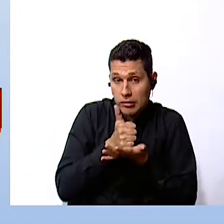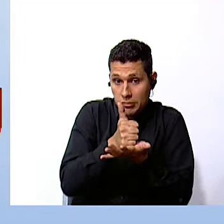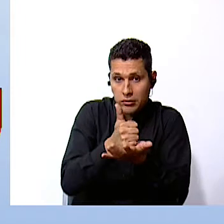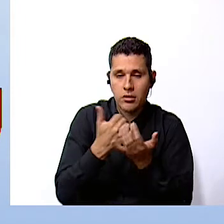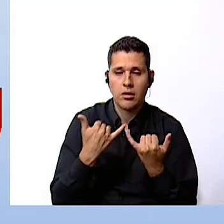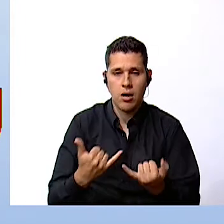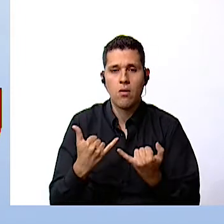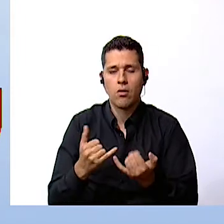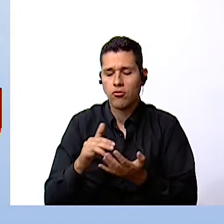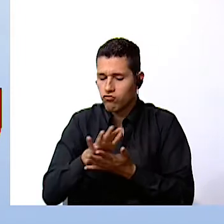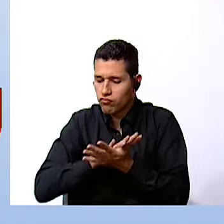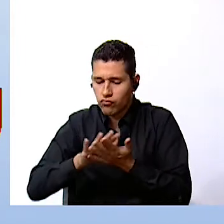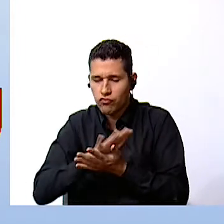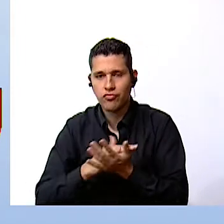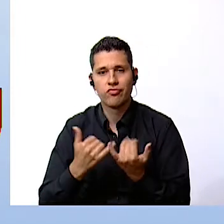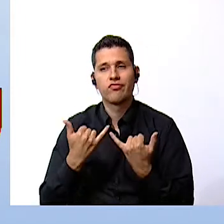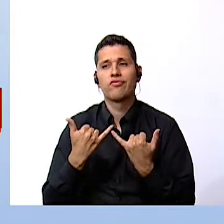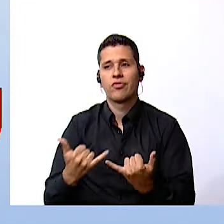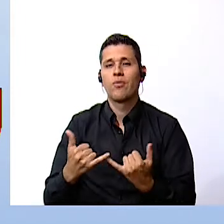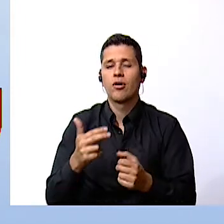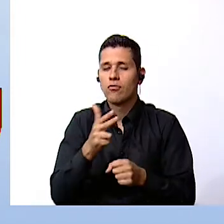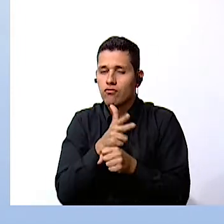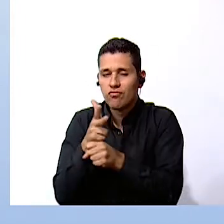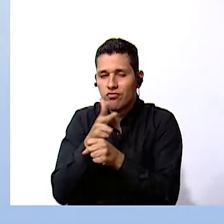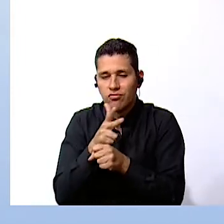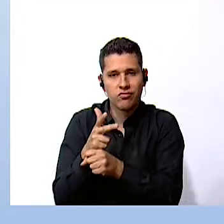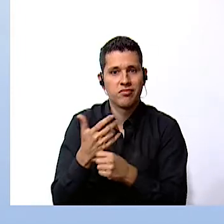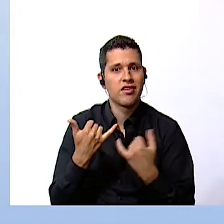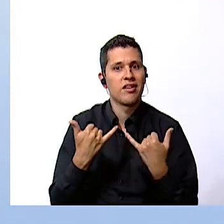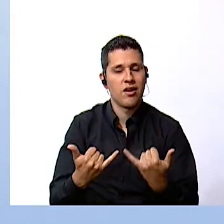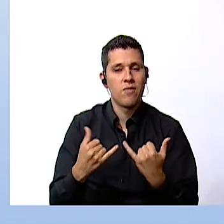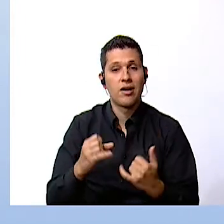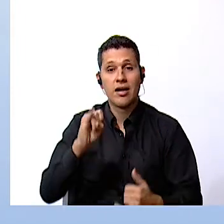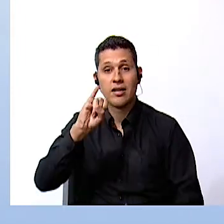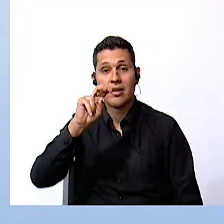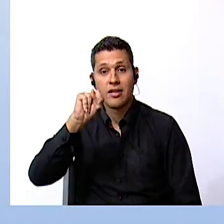confusing, and filming. And